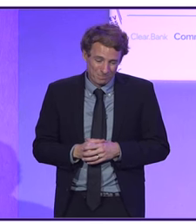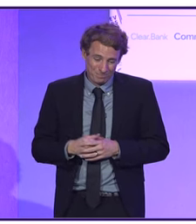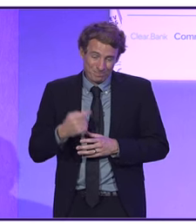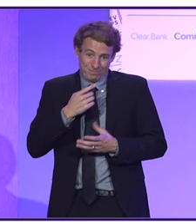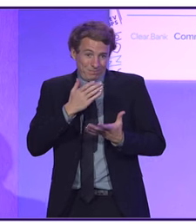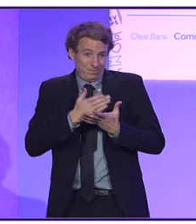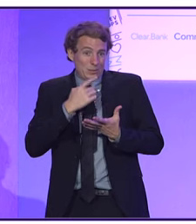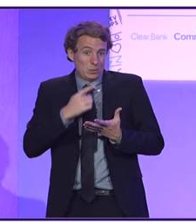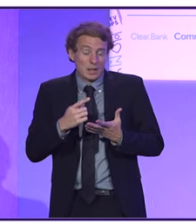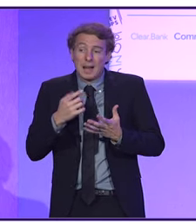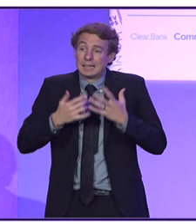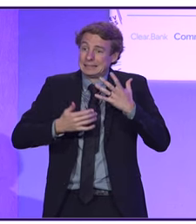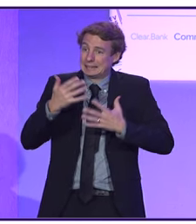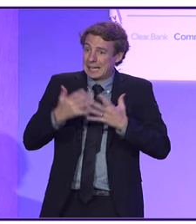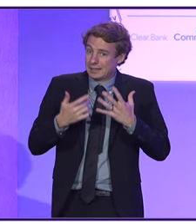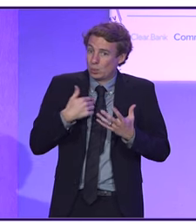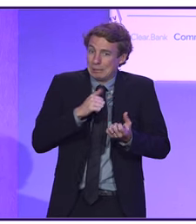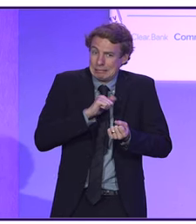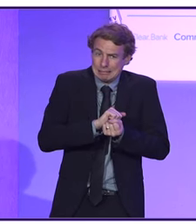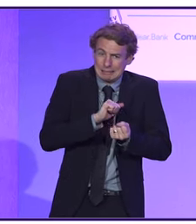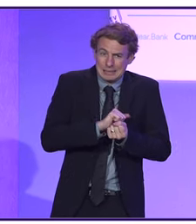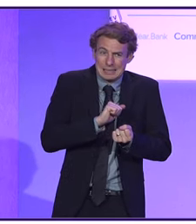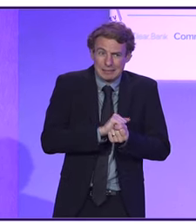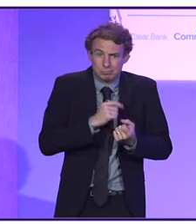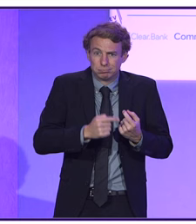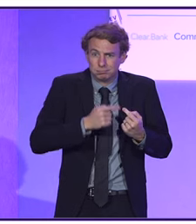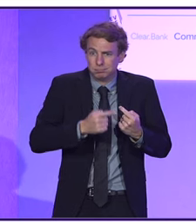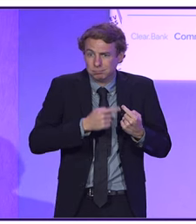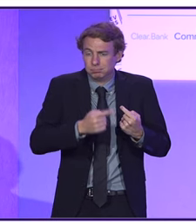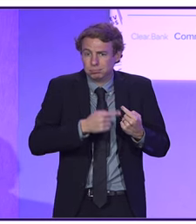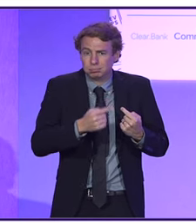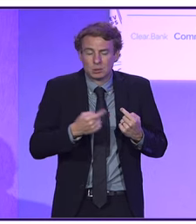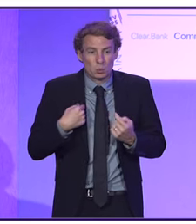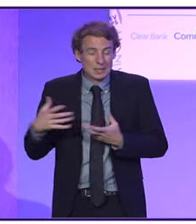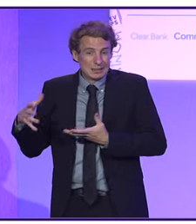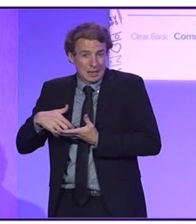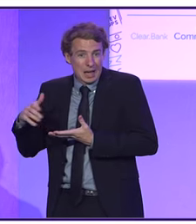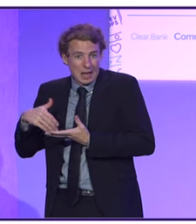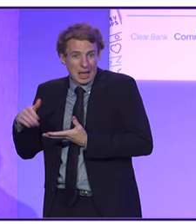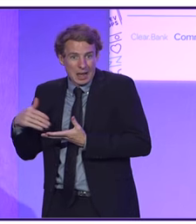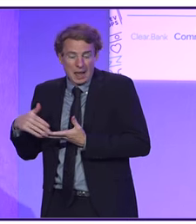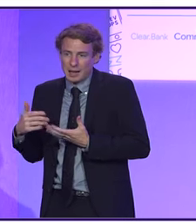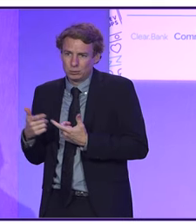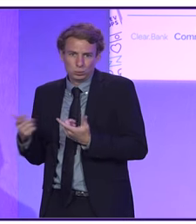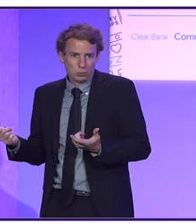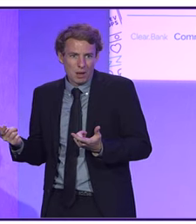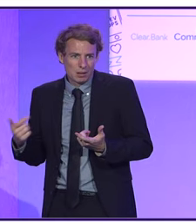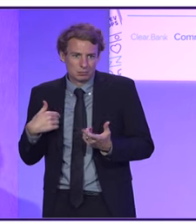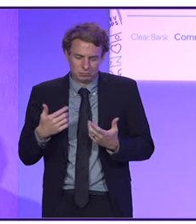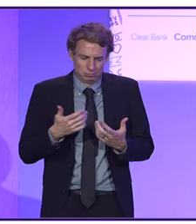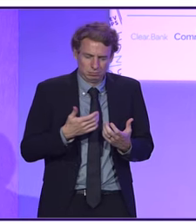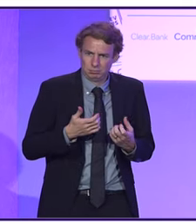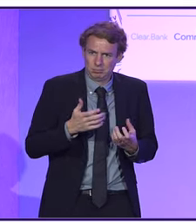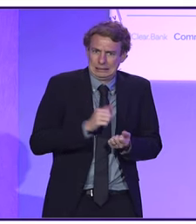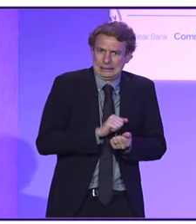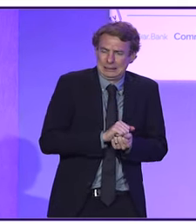on to data for a really long time. We ingest, we index more than we need, and we ingest way more than we need as well. In other words, we're very